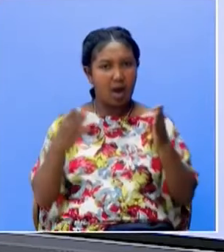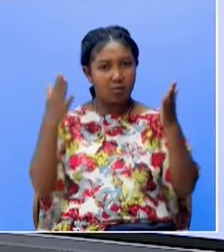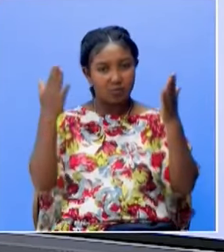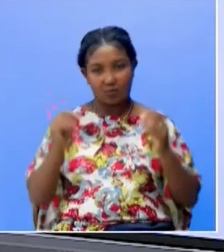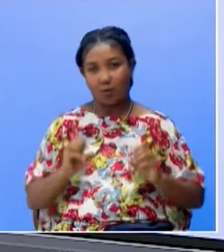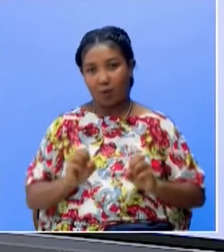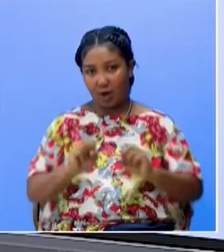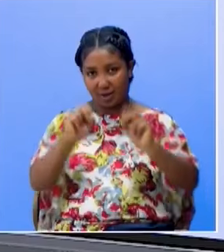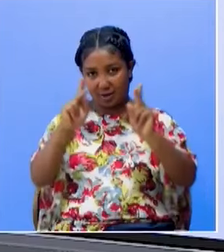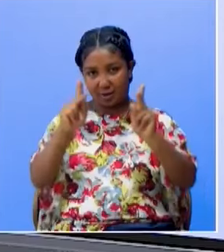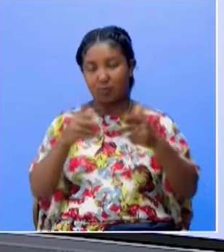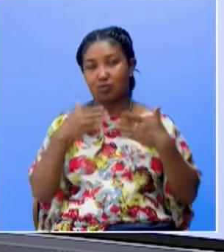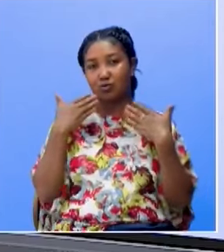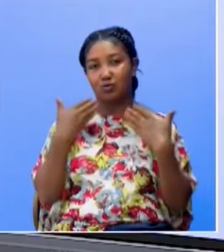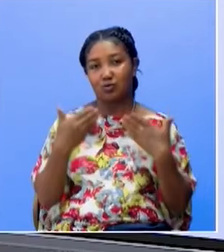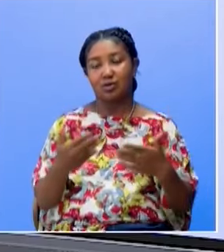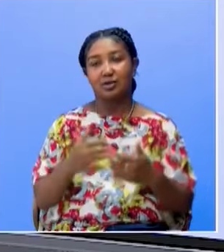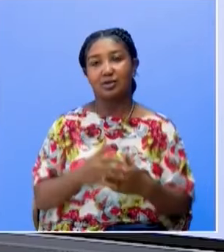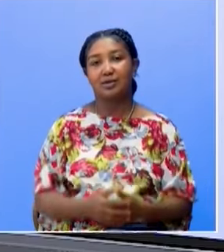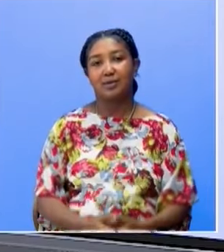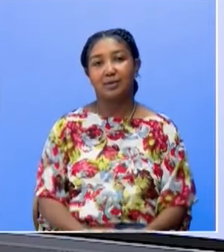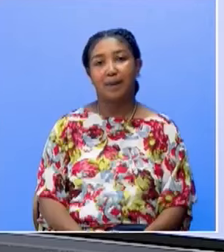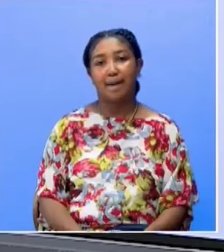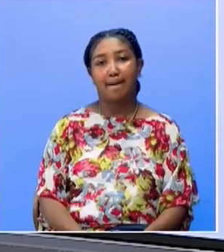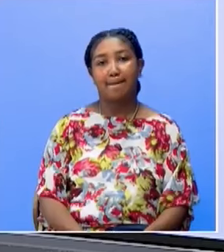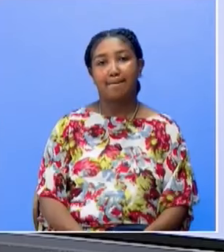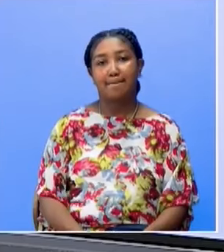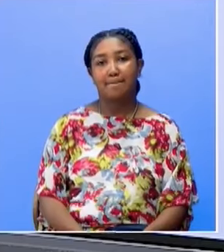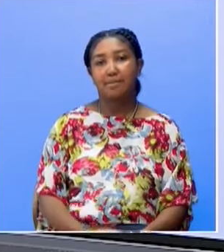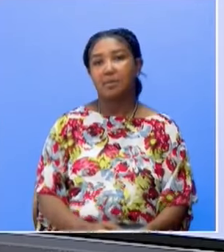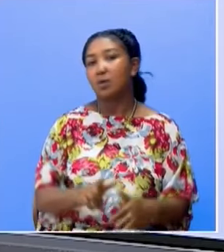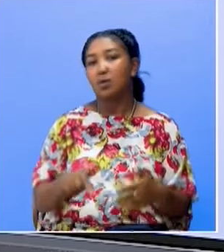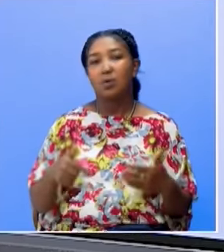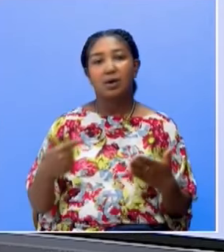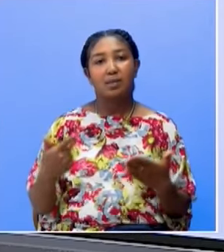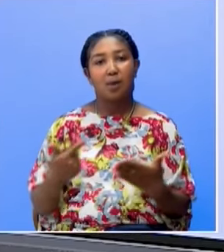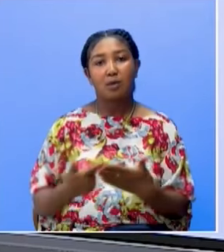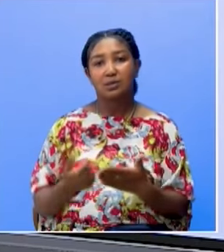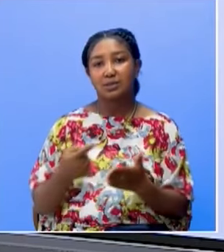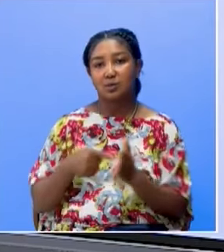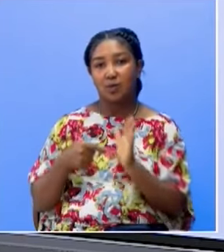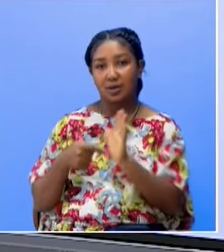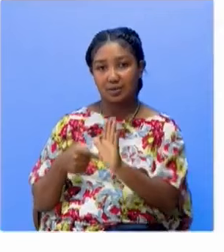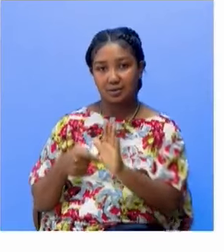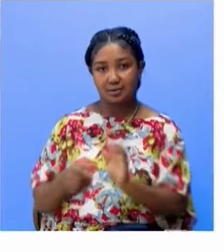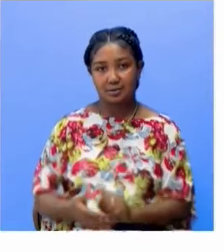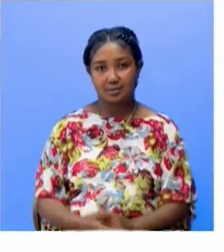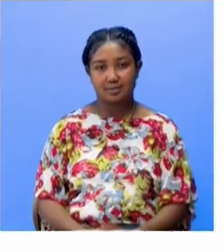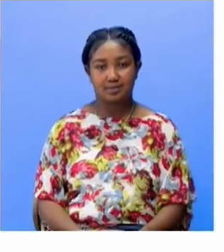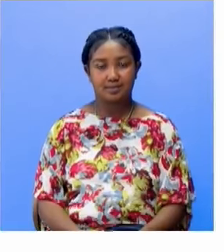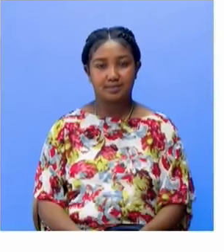okay. Good. What about this one?